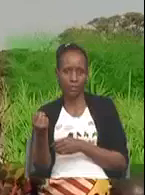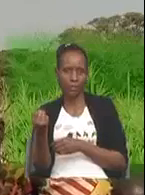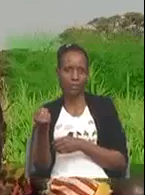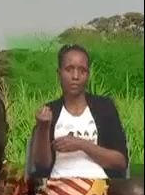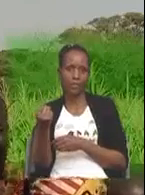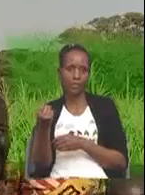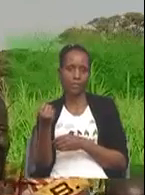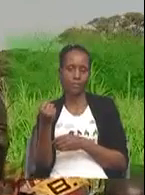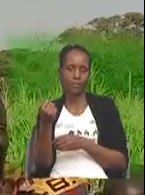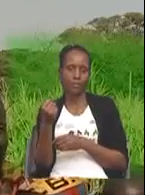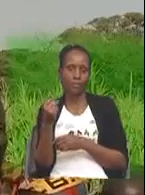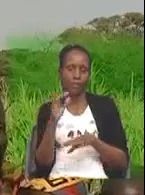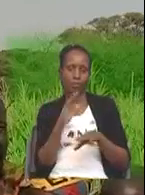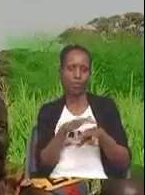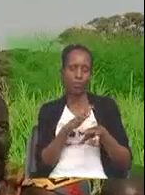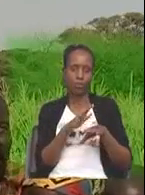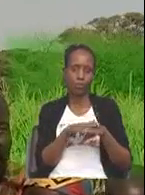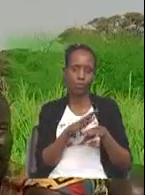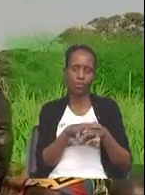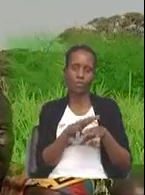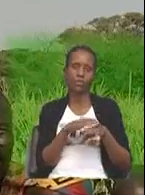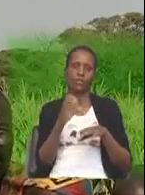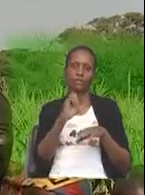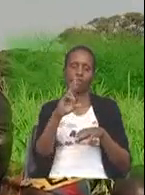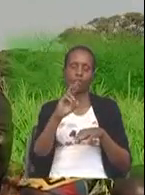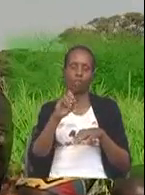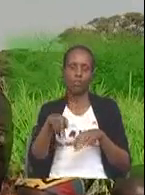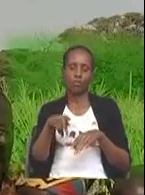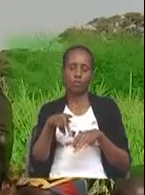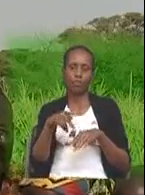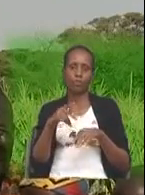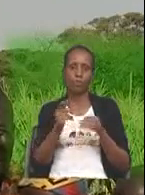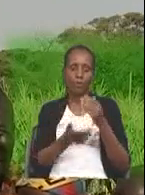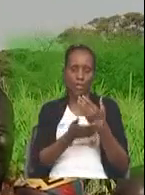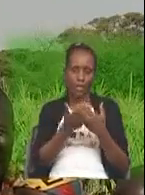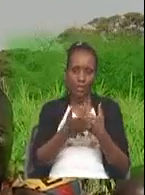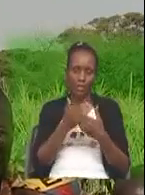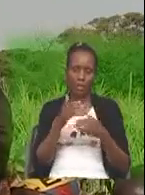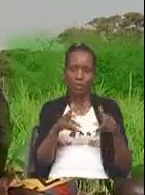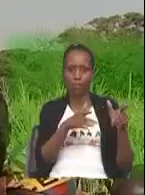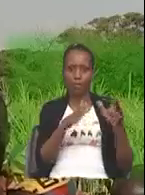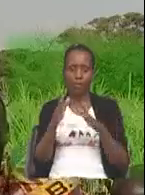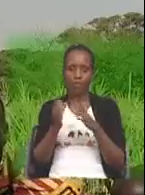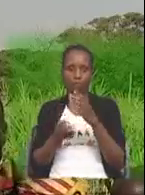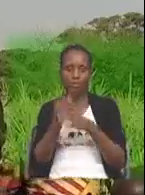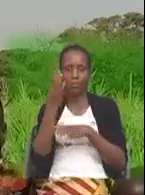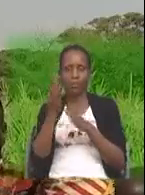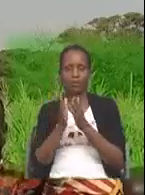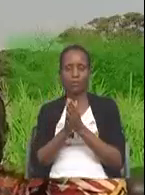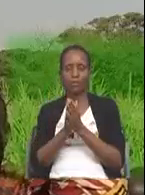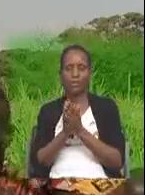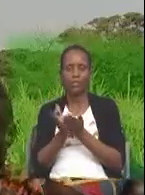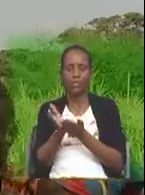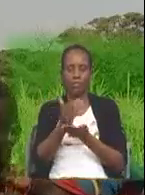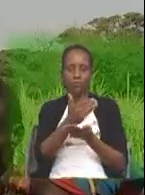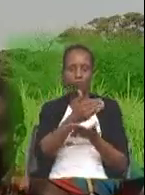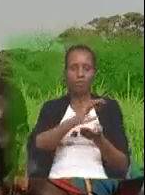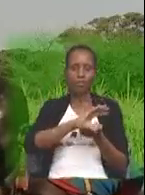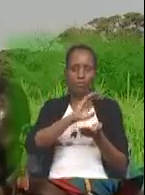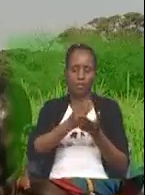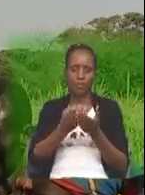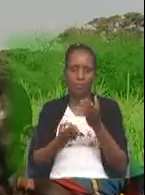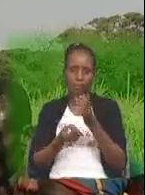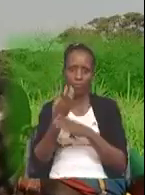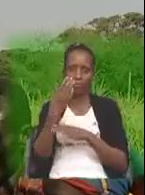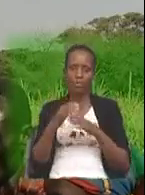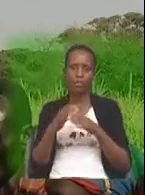farmers on proper crop husbandry, methods of coming up with a revolving fund. That's by forming